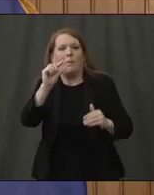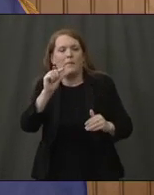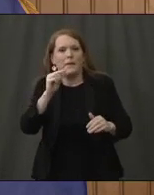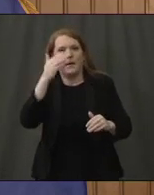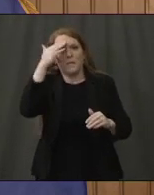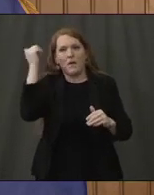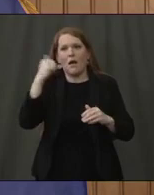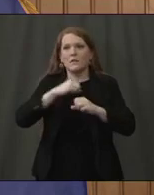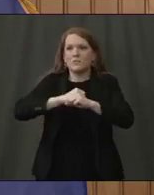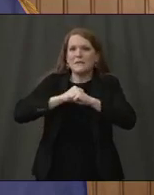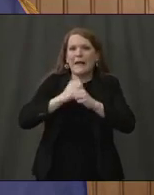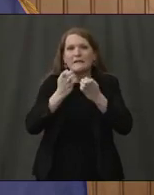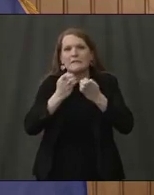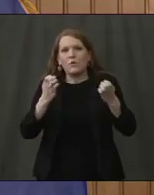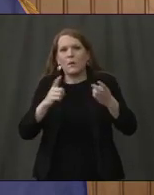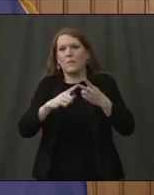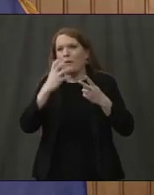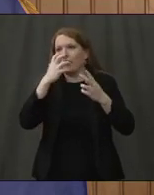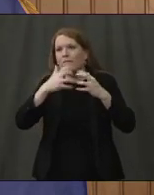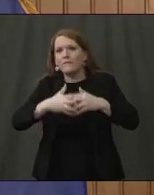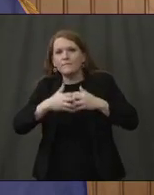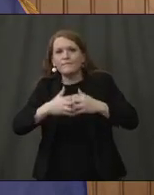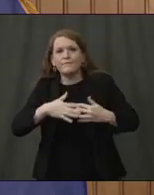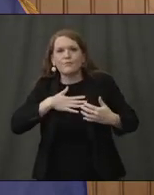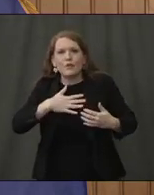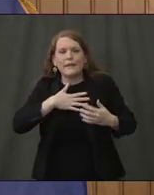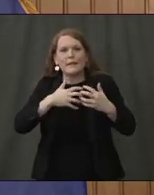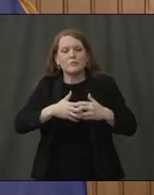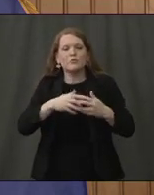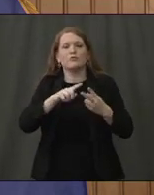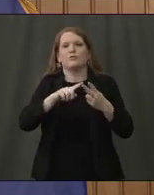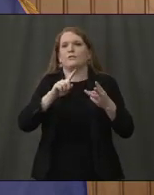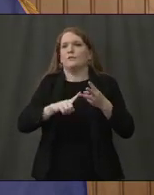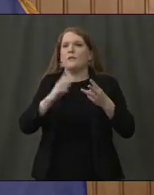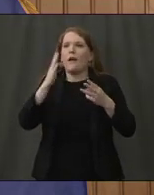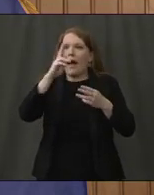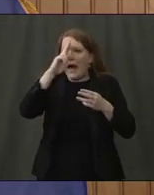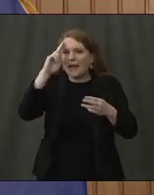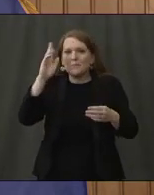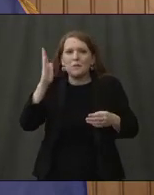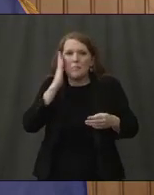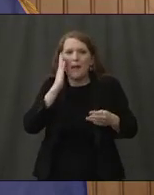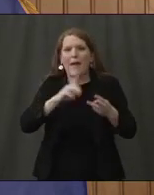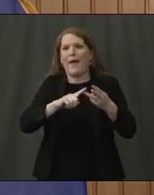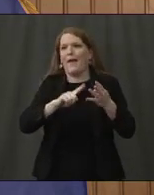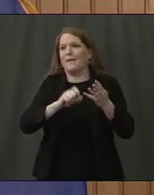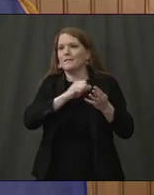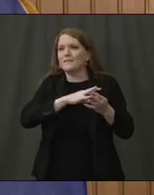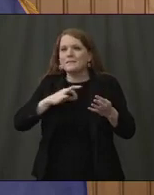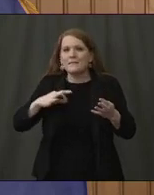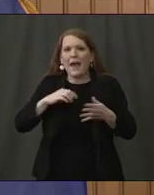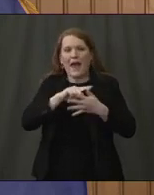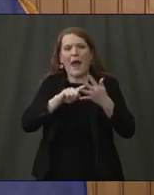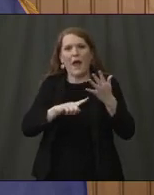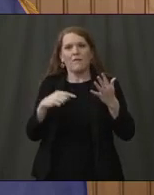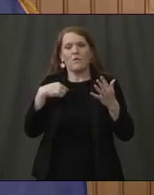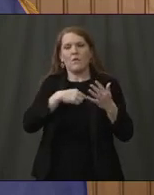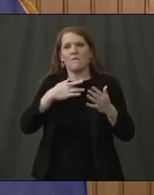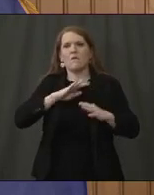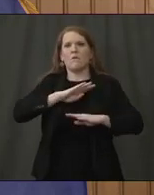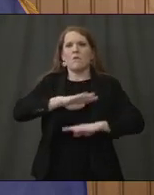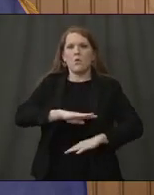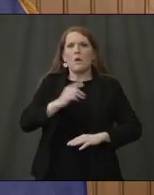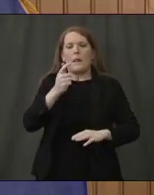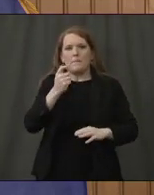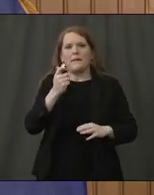beds, when it comes to hospital beds, we are building ourselves some room. And that is what we always tried to do when